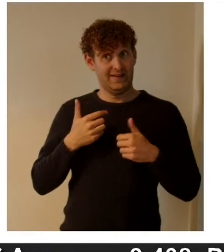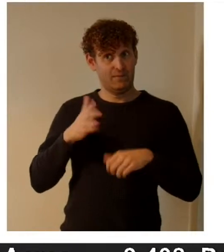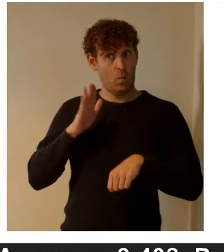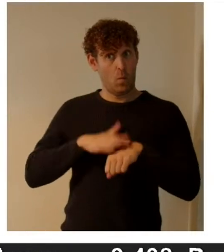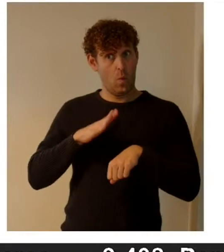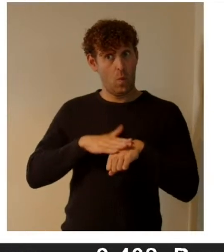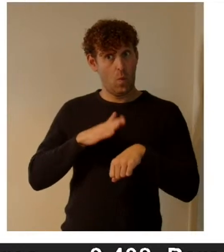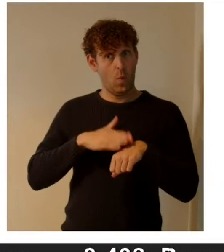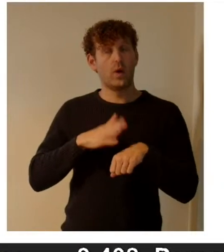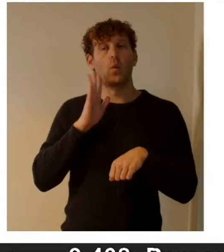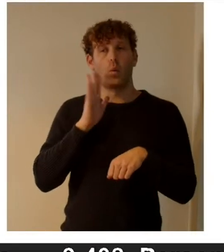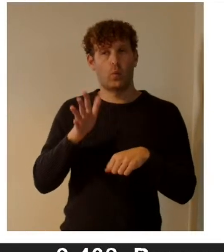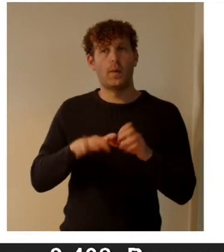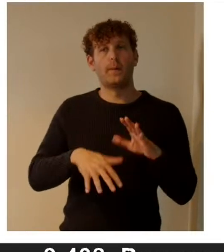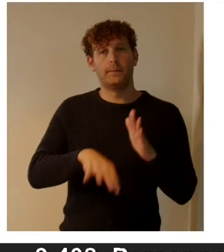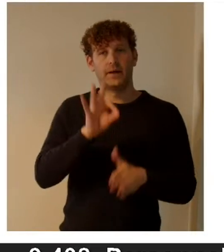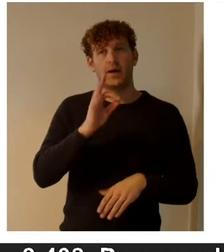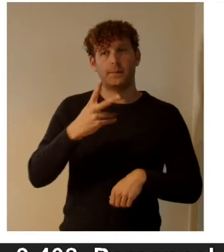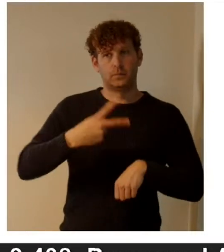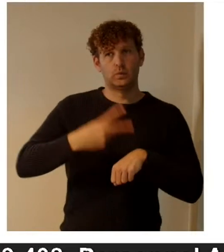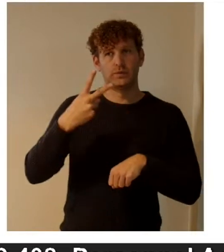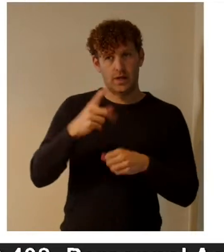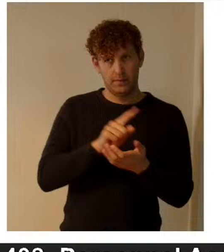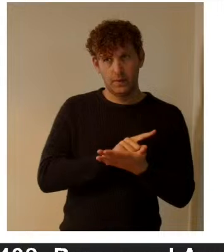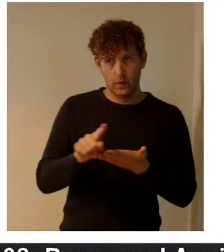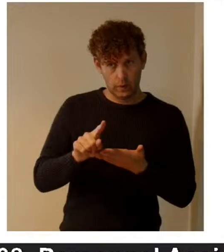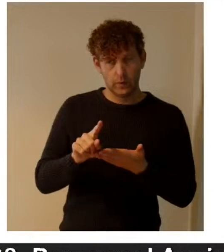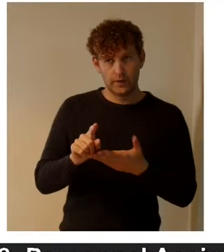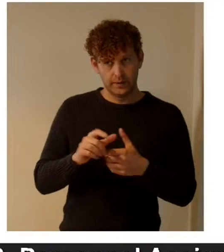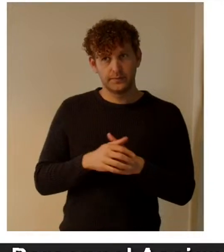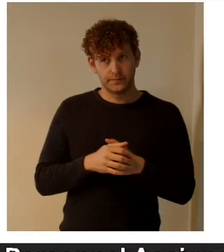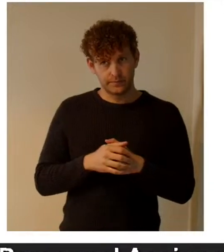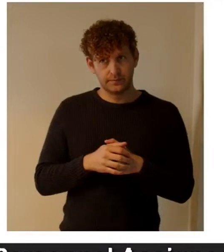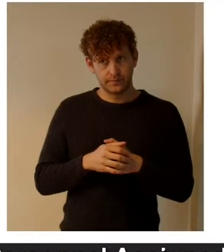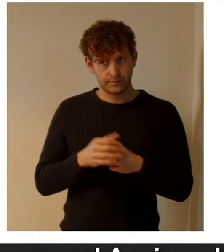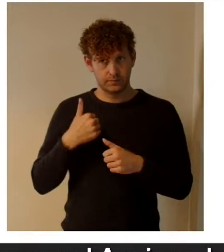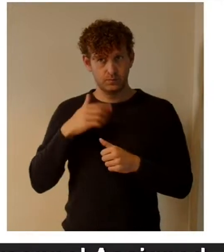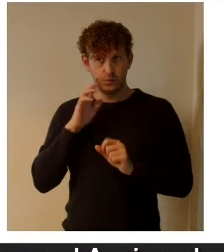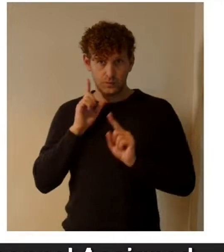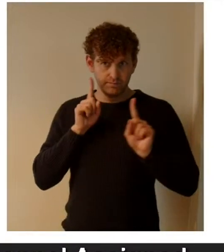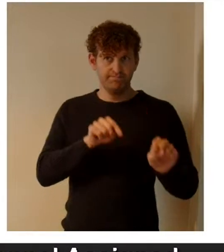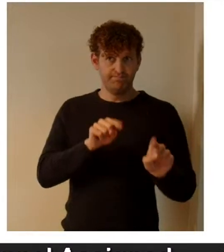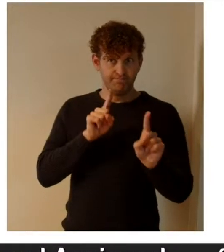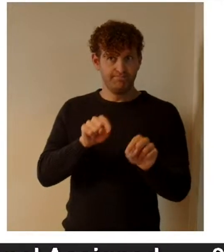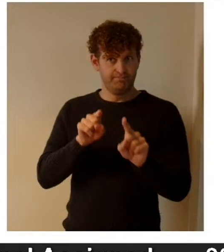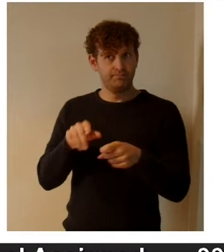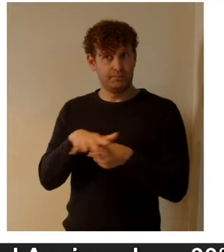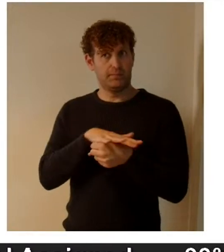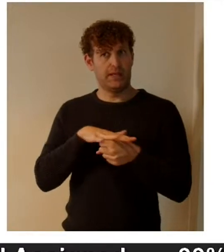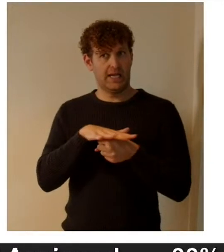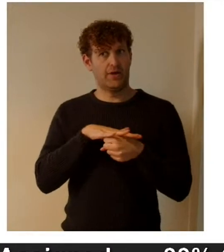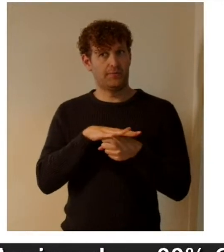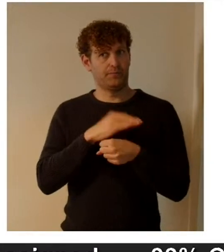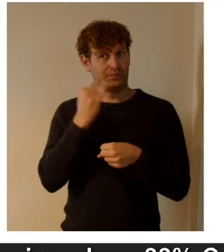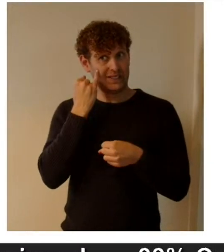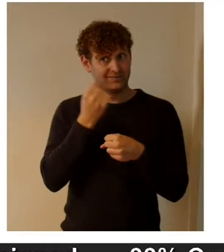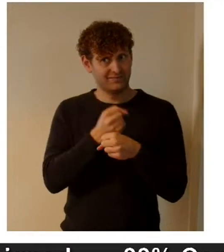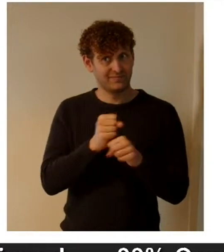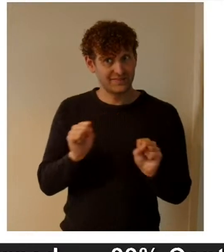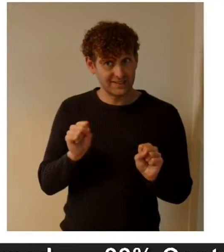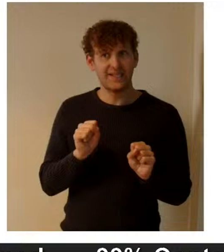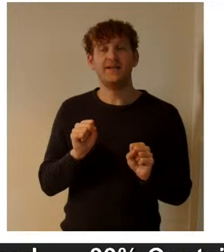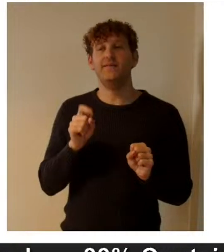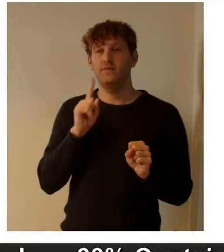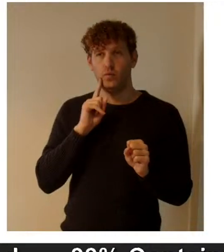then for those of you behind the line, so to speak, we will be coming in through your area where it's safe to do so and picking up trash. If you've